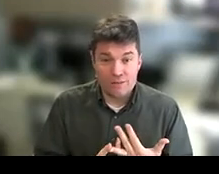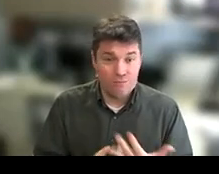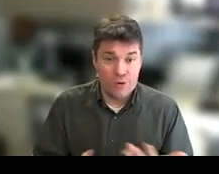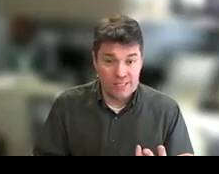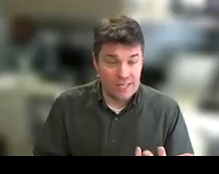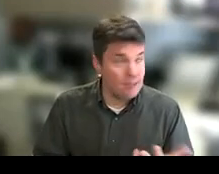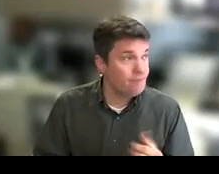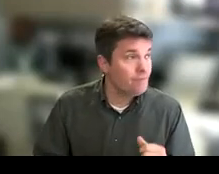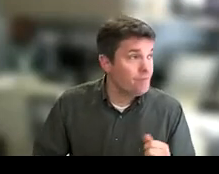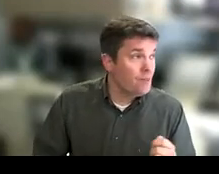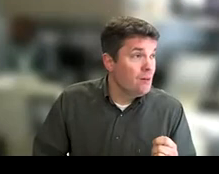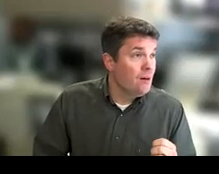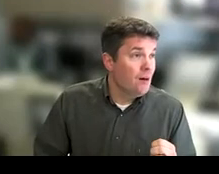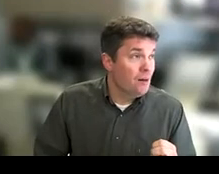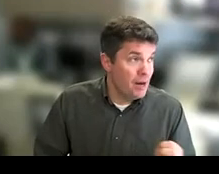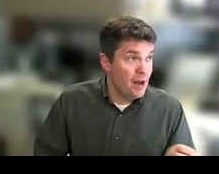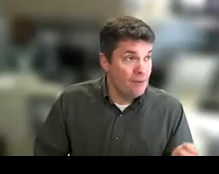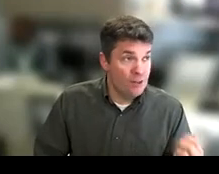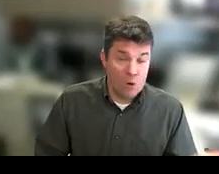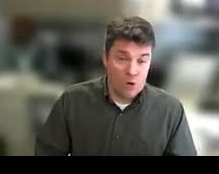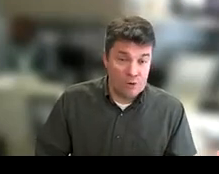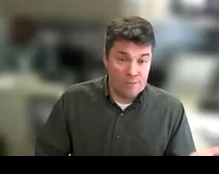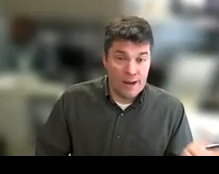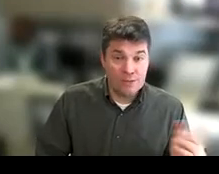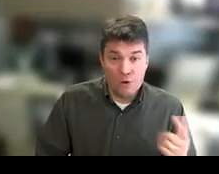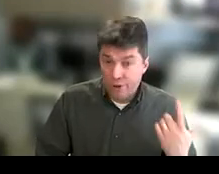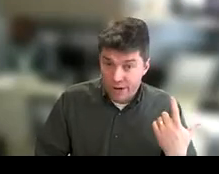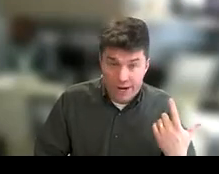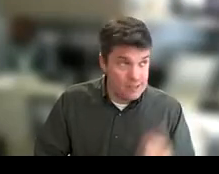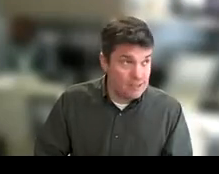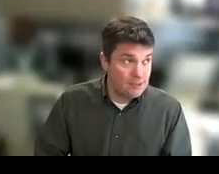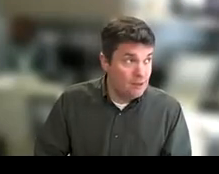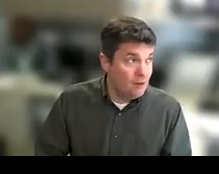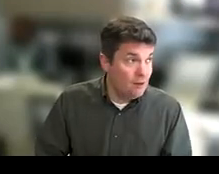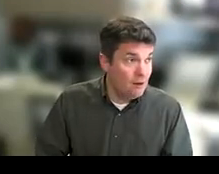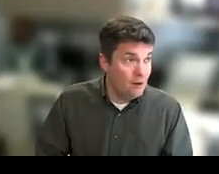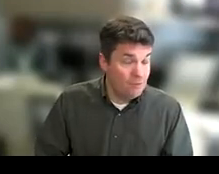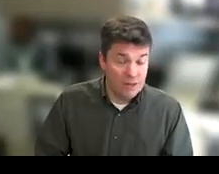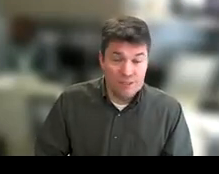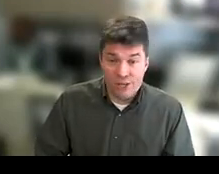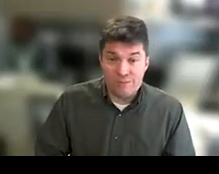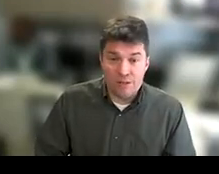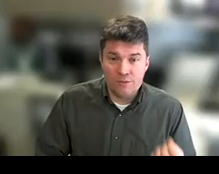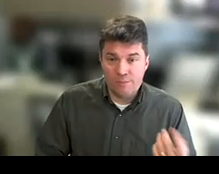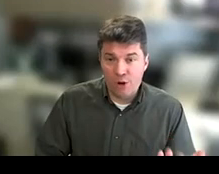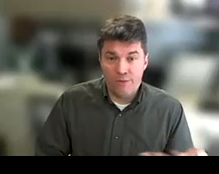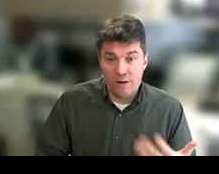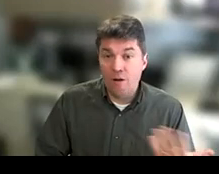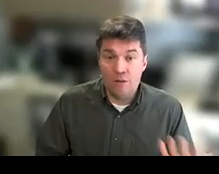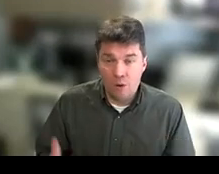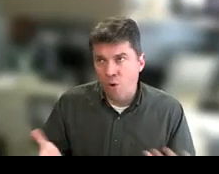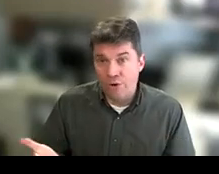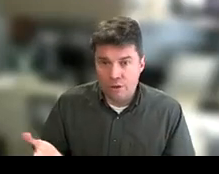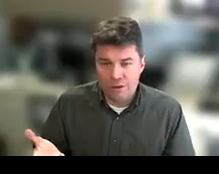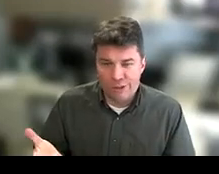or genetic reasoning. Many have either cochlear implants or hearing aids. They consider themselves a part